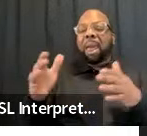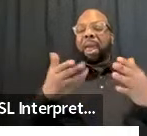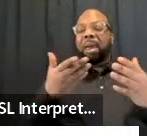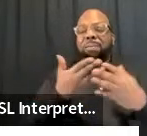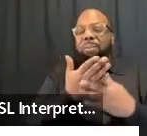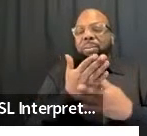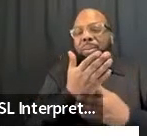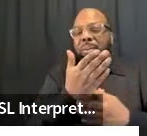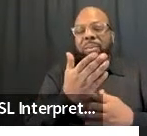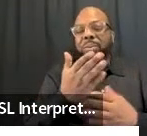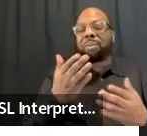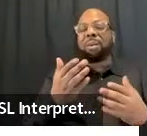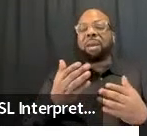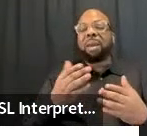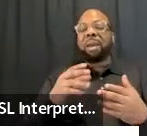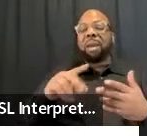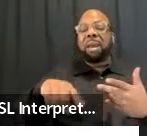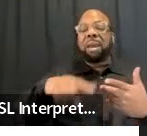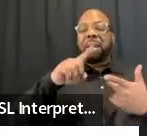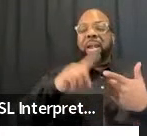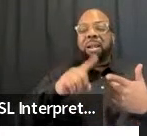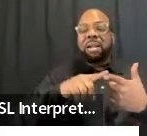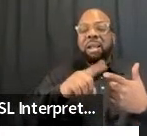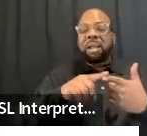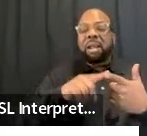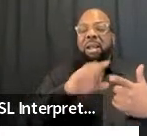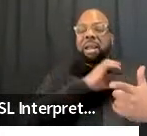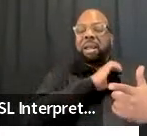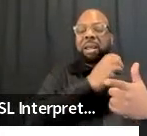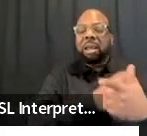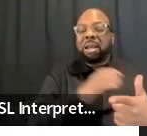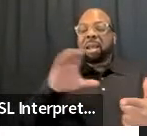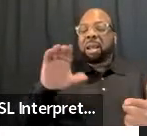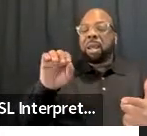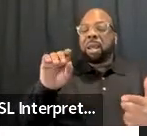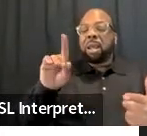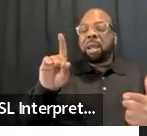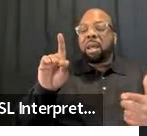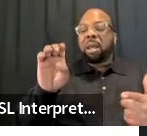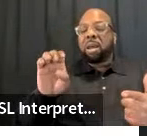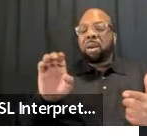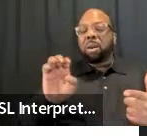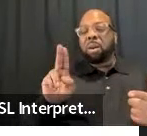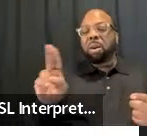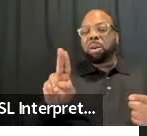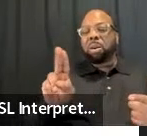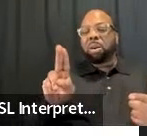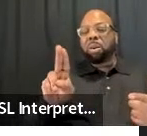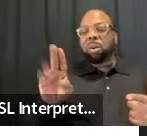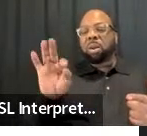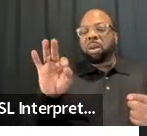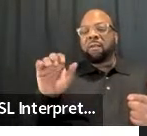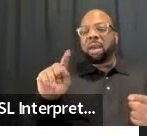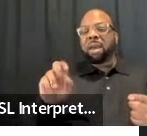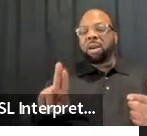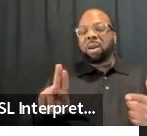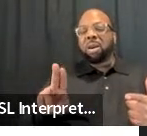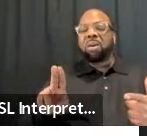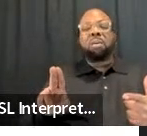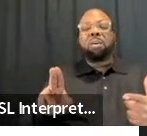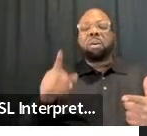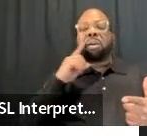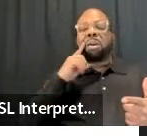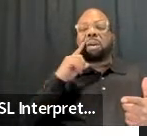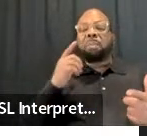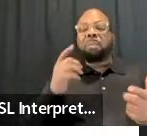The second is that the energy code's U factor, the U factor number prescribed for new construction, has been heavily